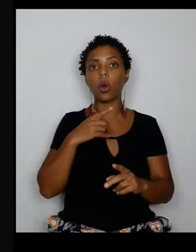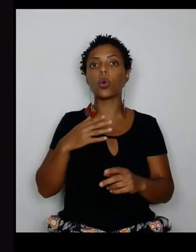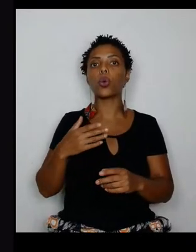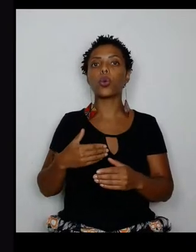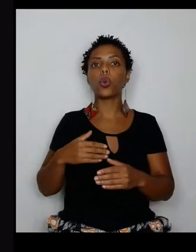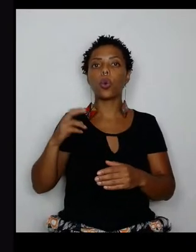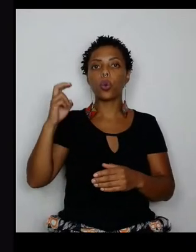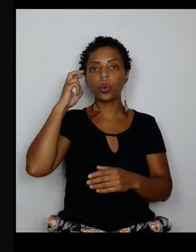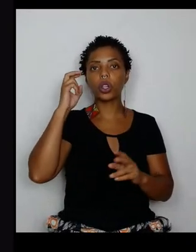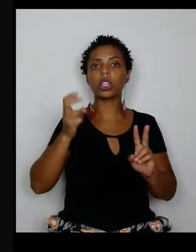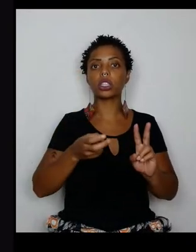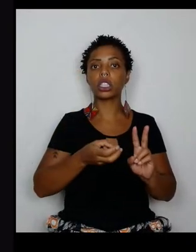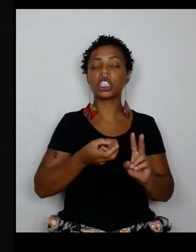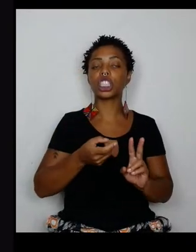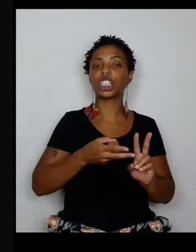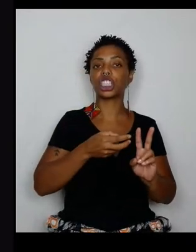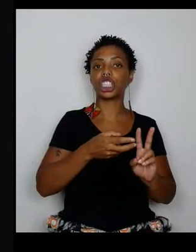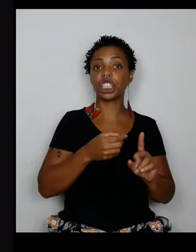gogan